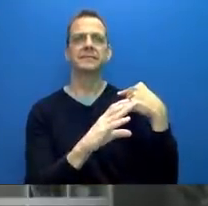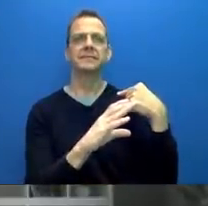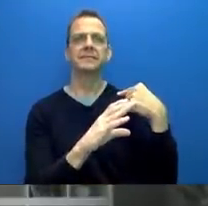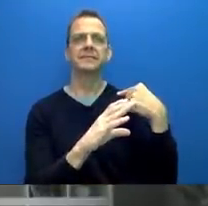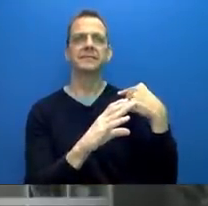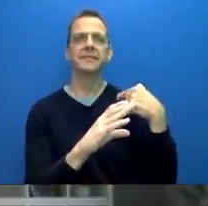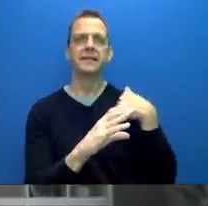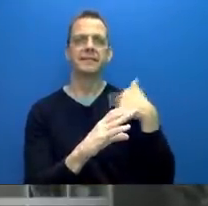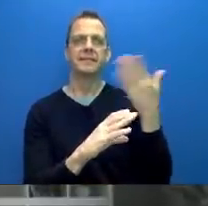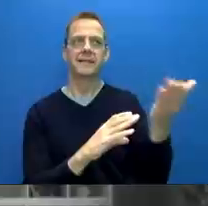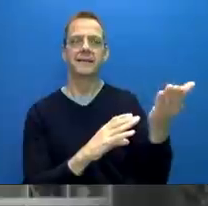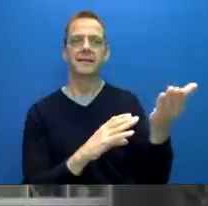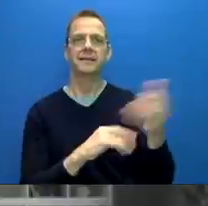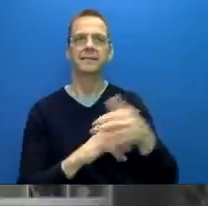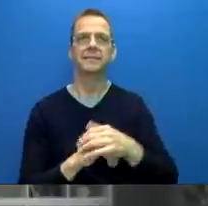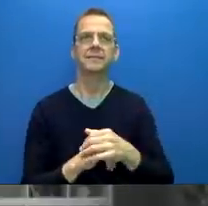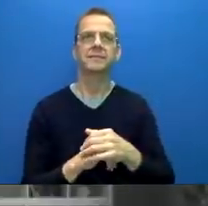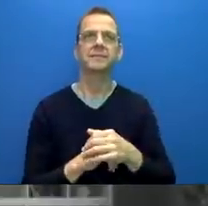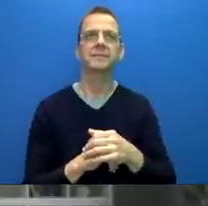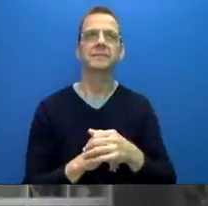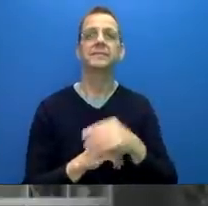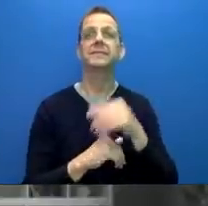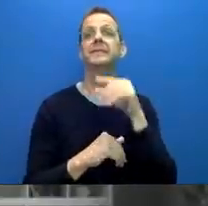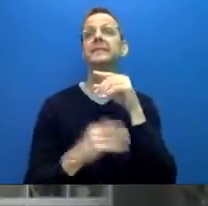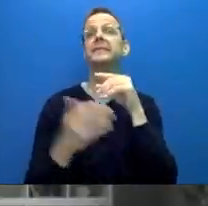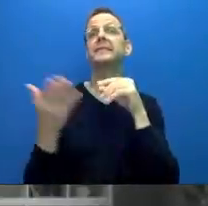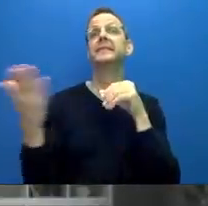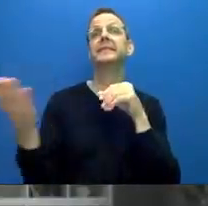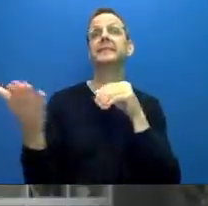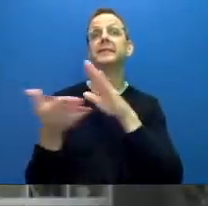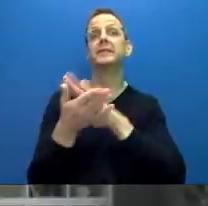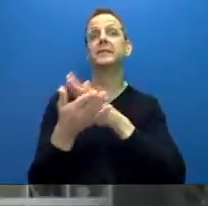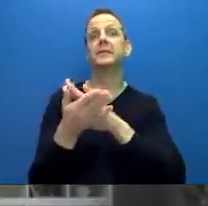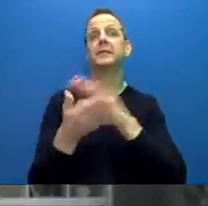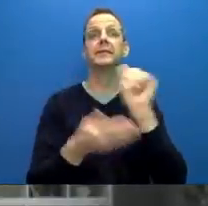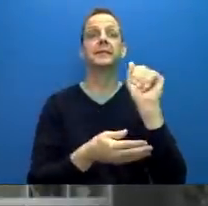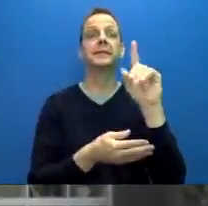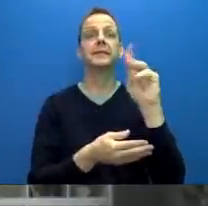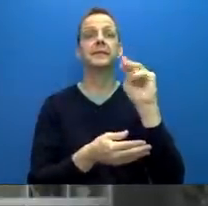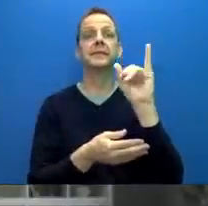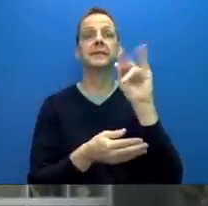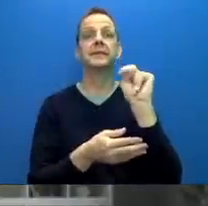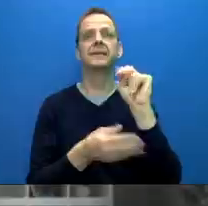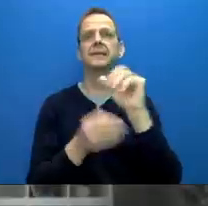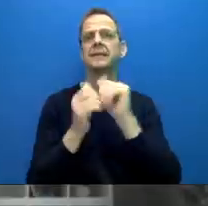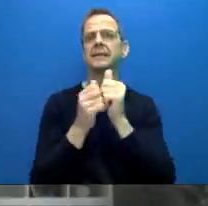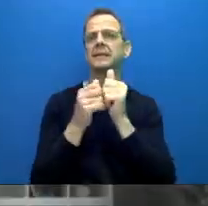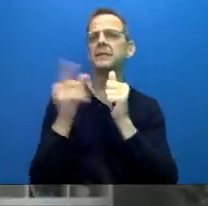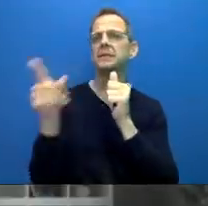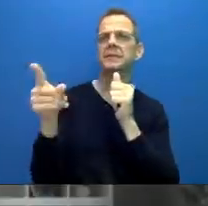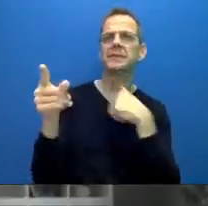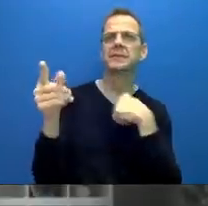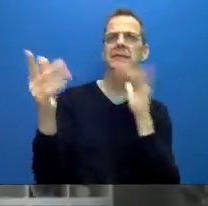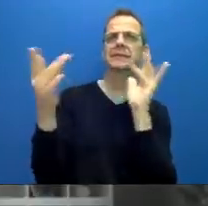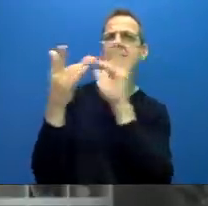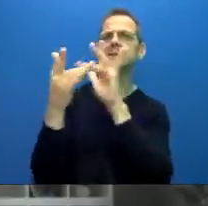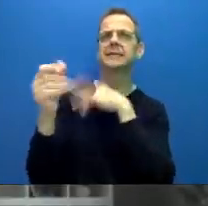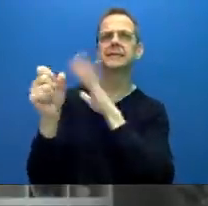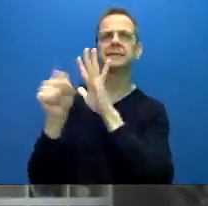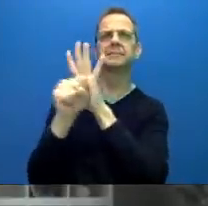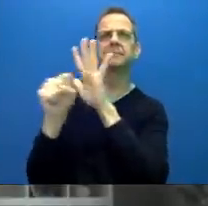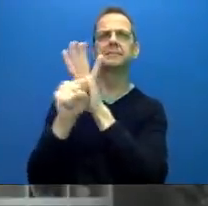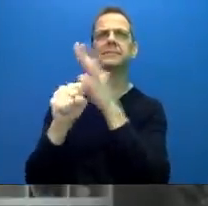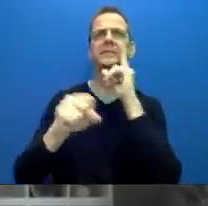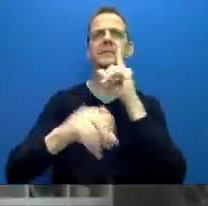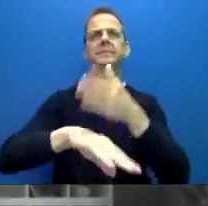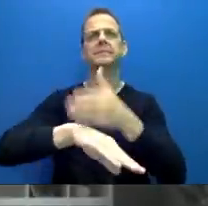on negotiating with school administration about the importance of ventilation in the classrooms? A lot of people were getting in touch with us about offers to